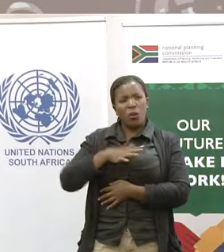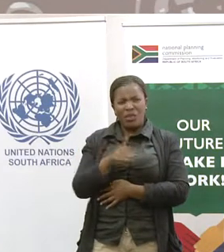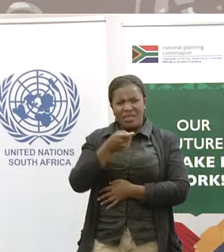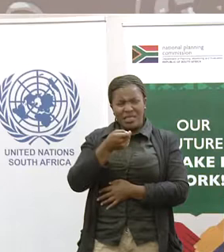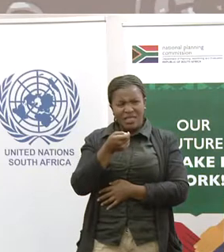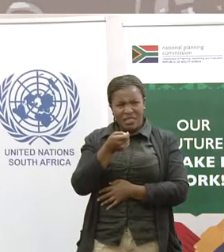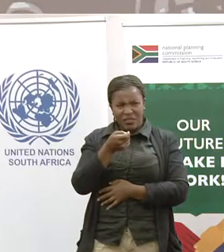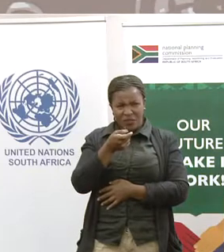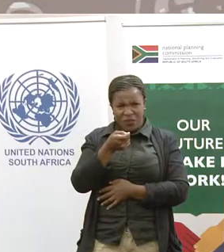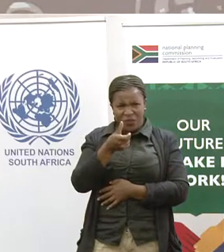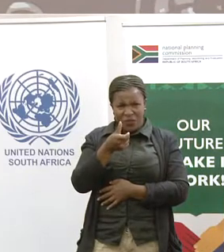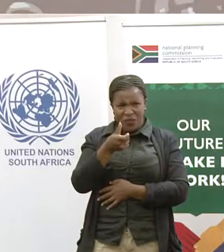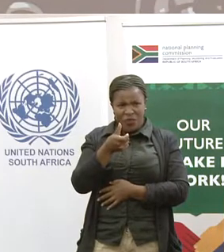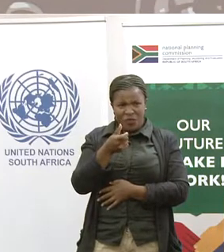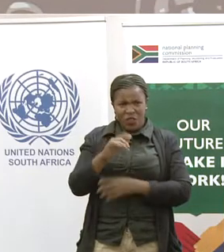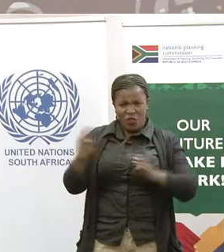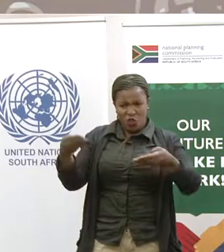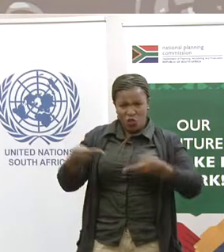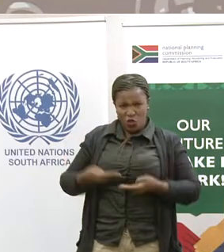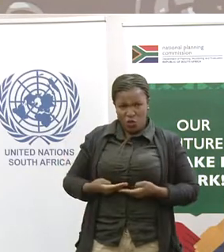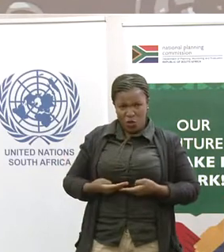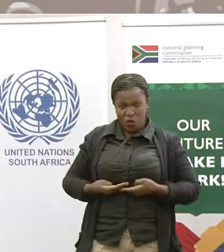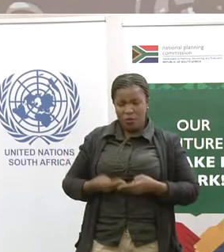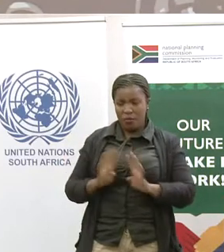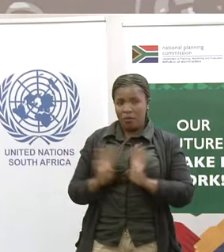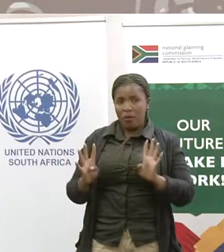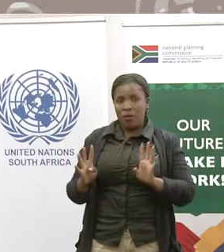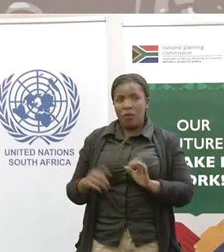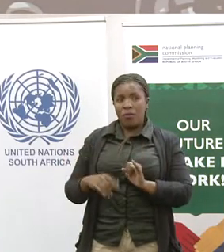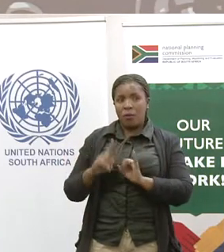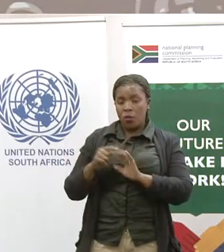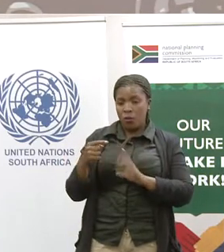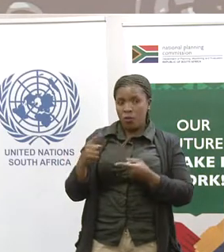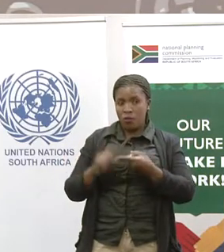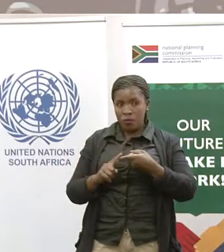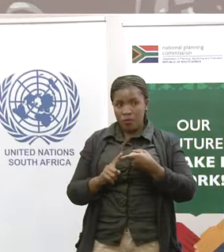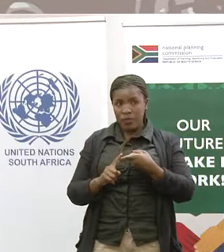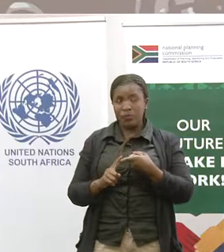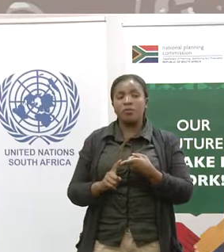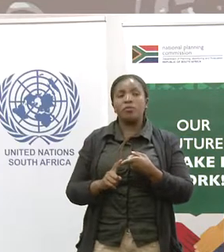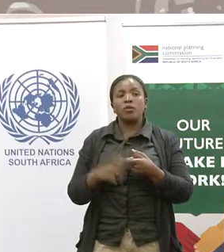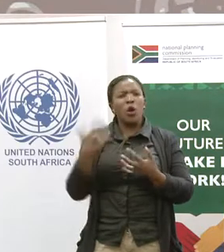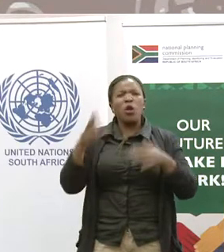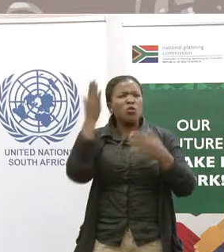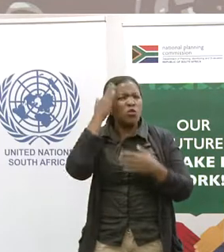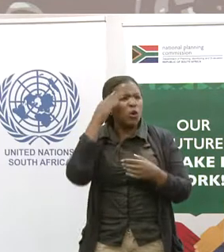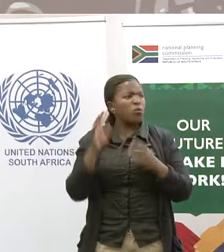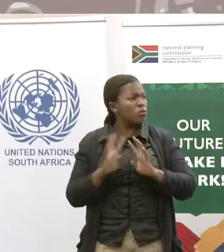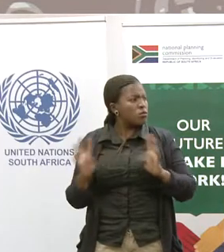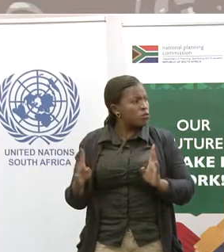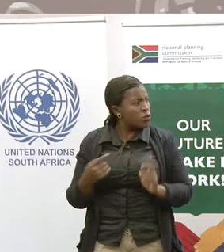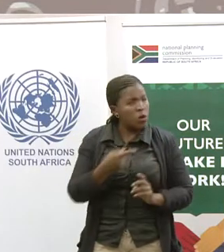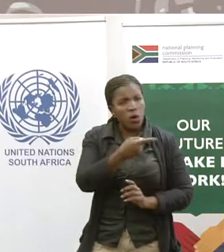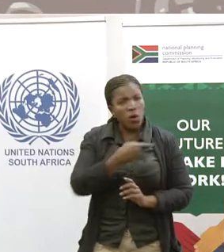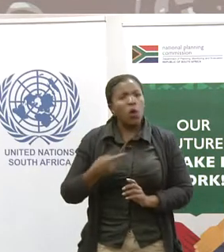briefly introduce our panelists, one, and the deputy minister, number two, so that the audience has a good sense